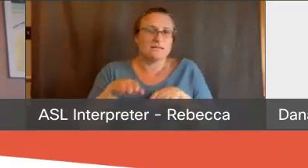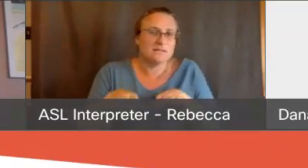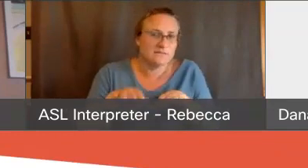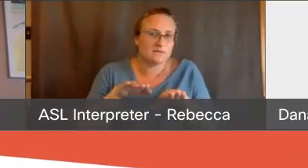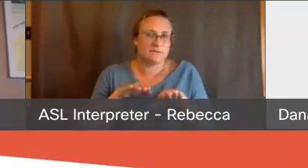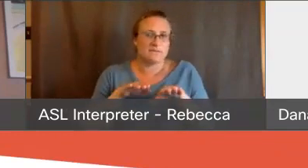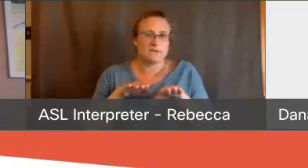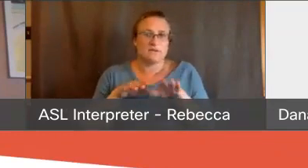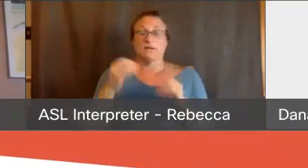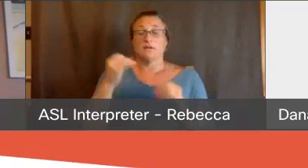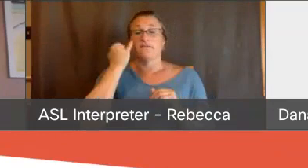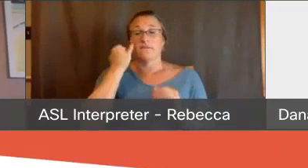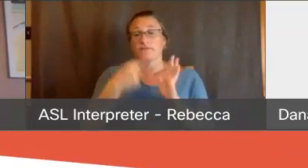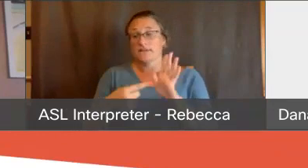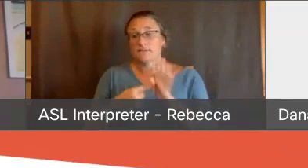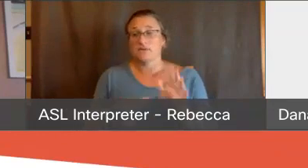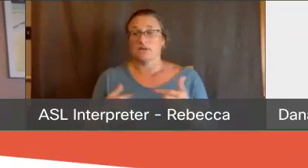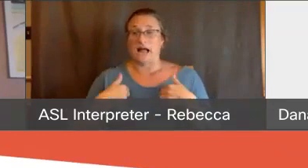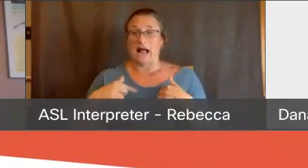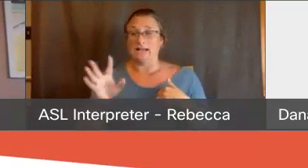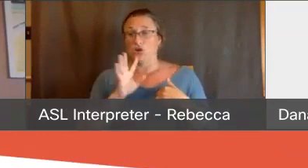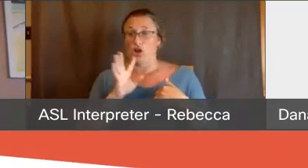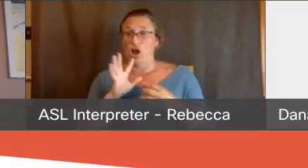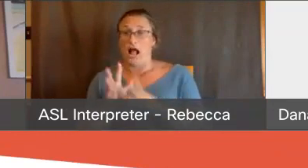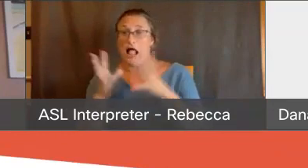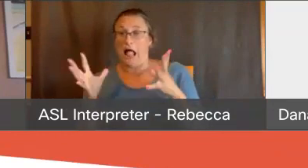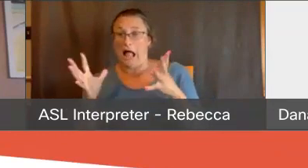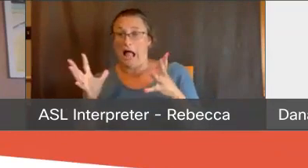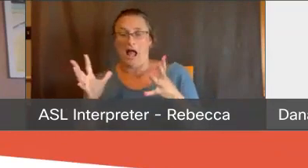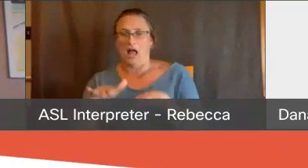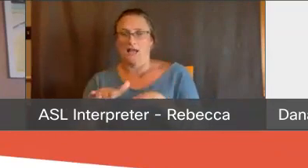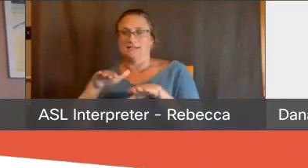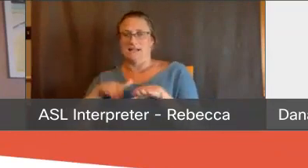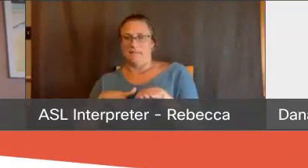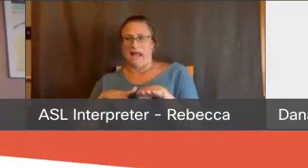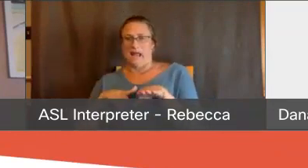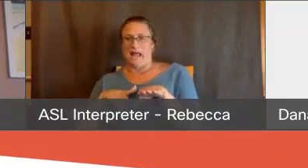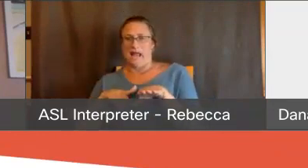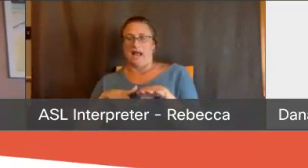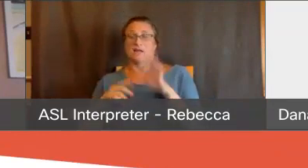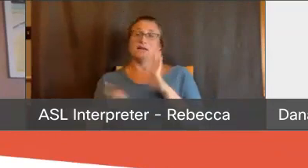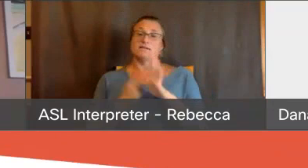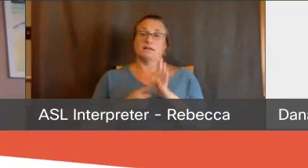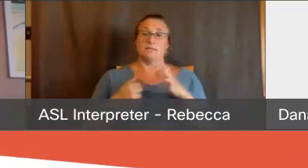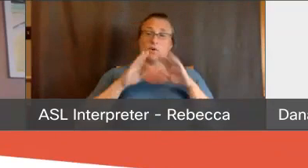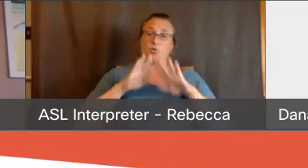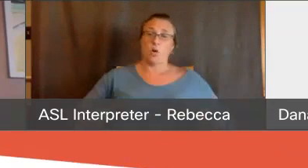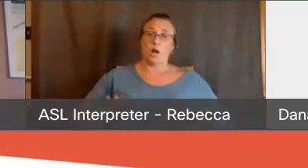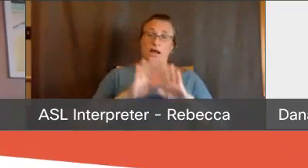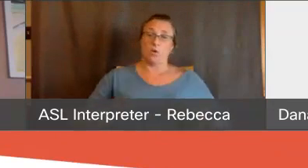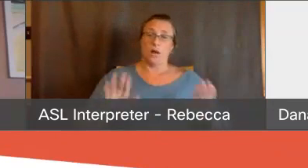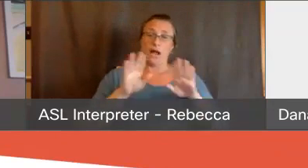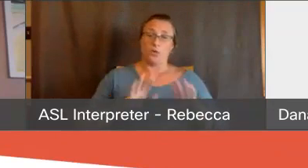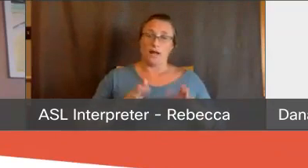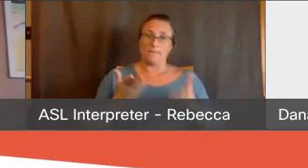talk more in a situation, I need to step back. If I tend not to talk a lot in these situations, maybe it's time I step forward and I speak up, because I might